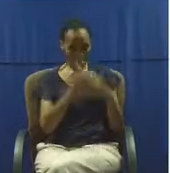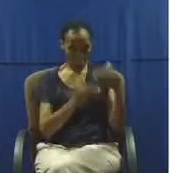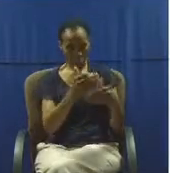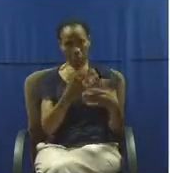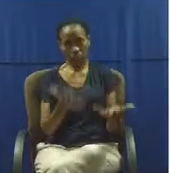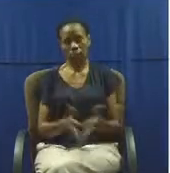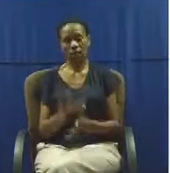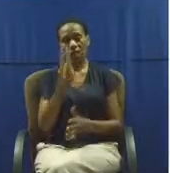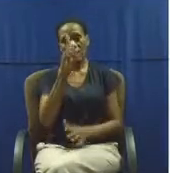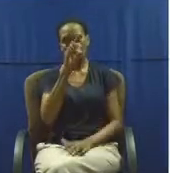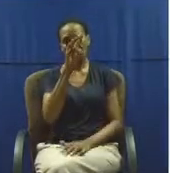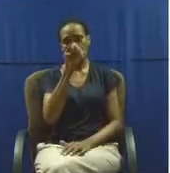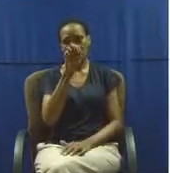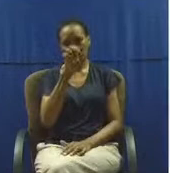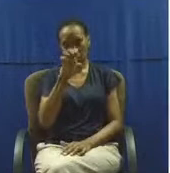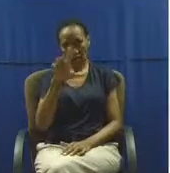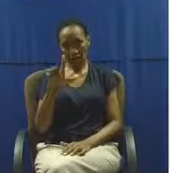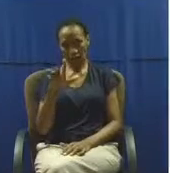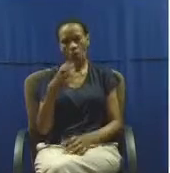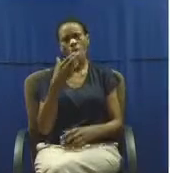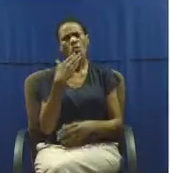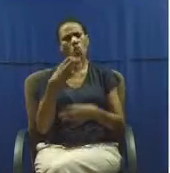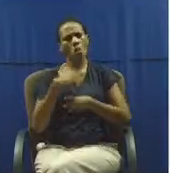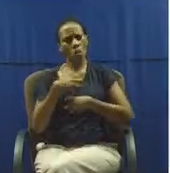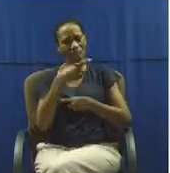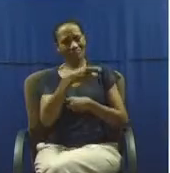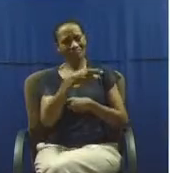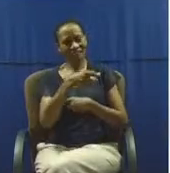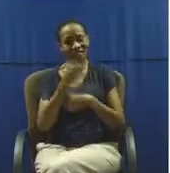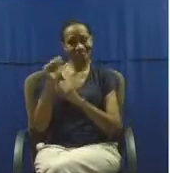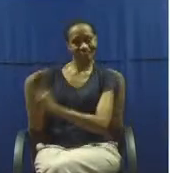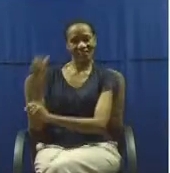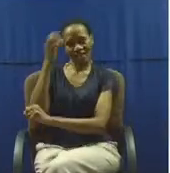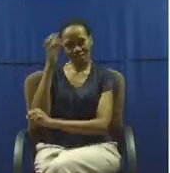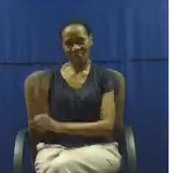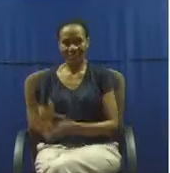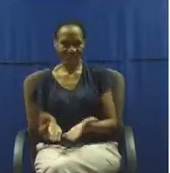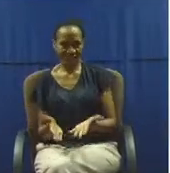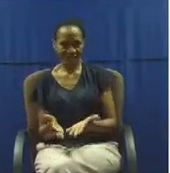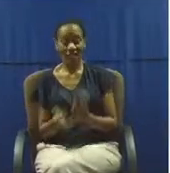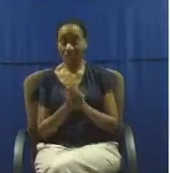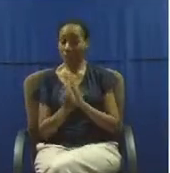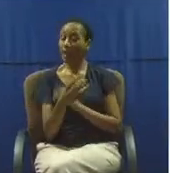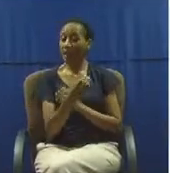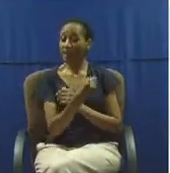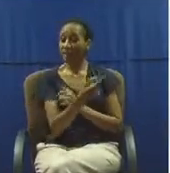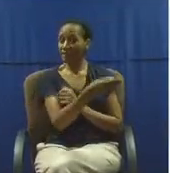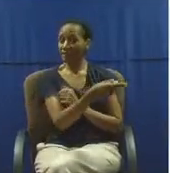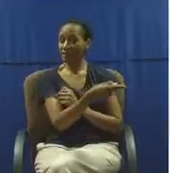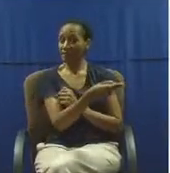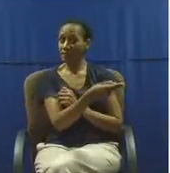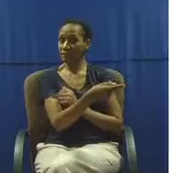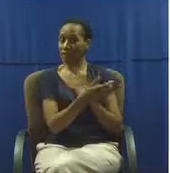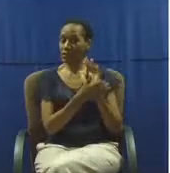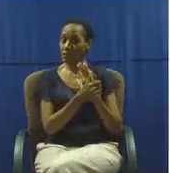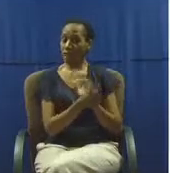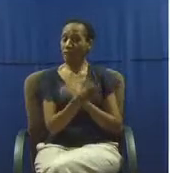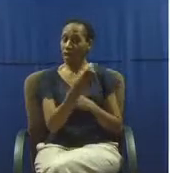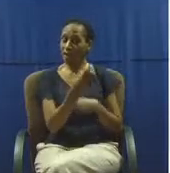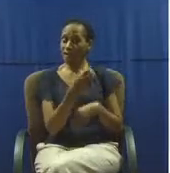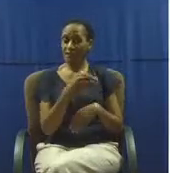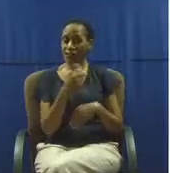Dinel is a government entity that has a lot of potential, so much potential